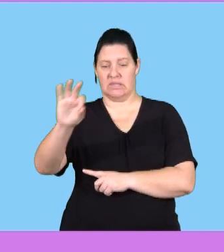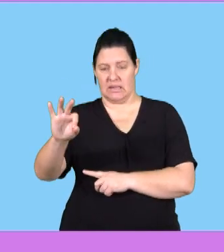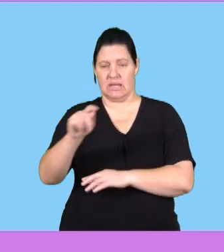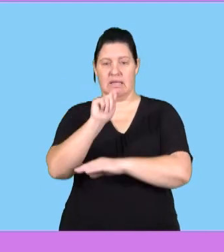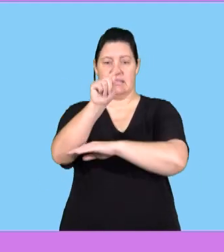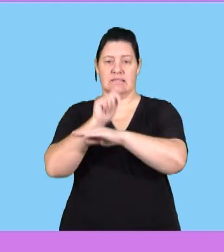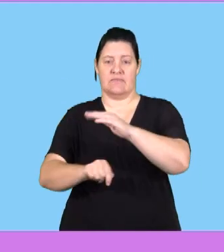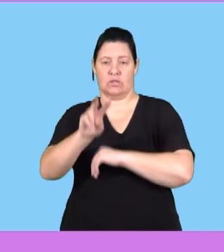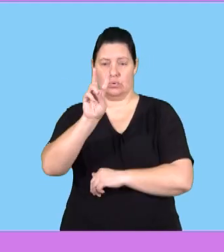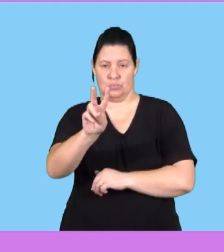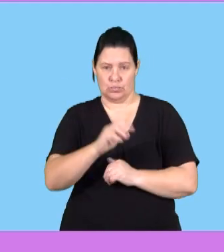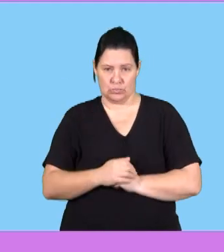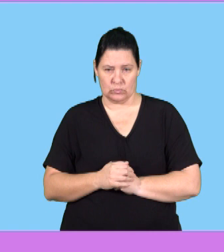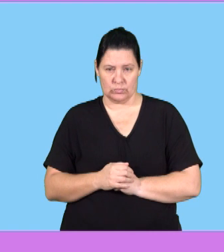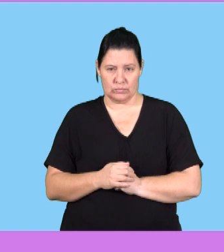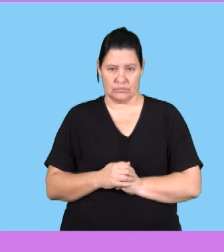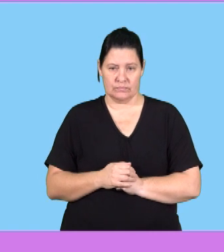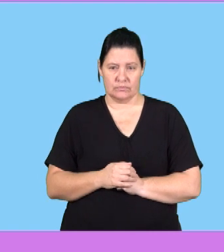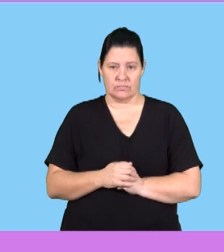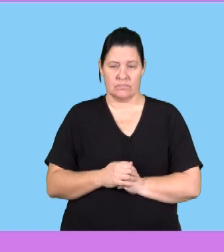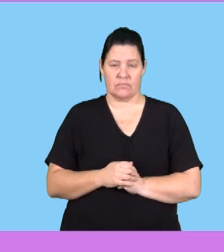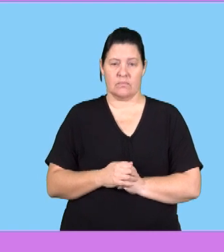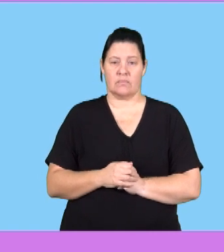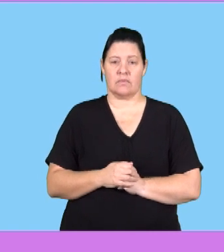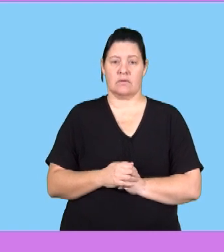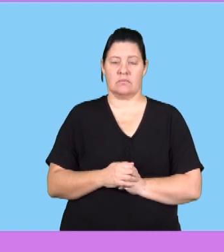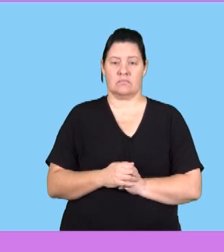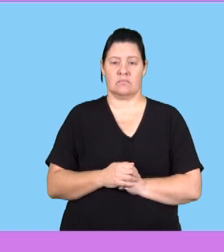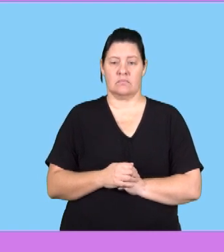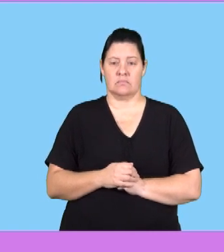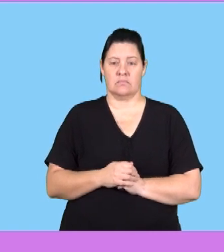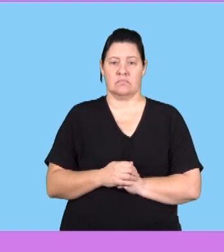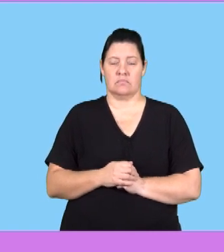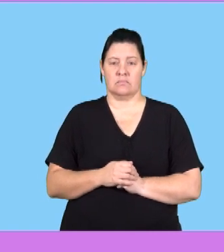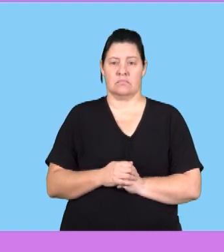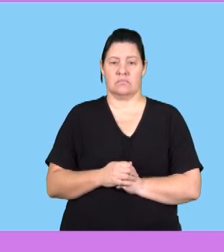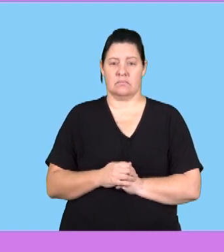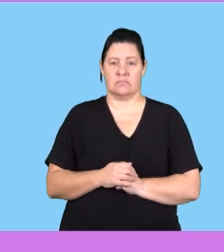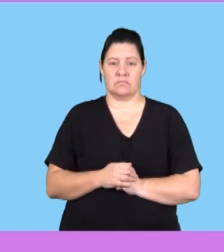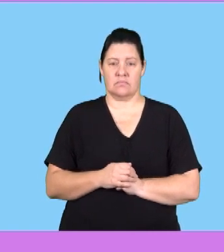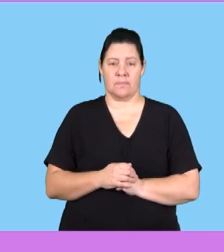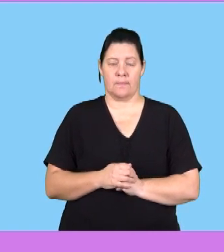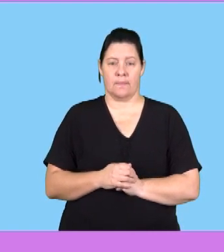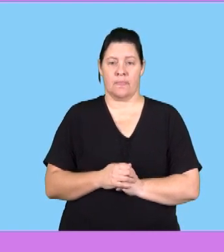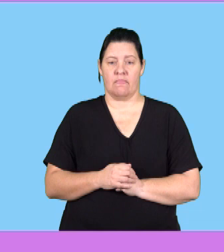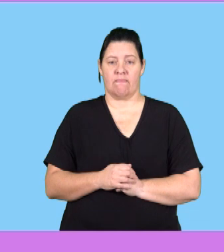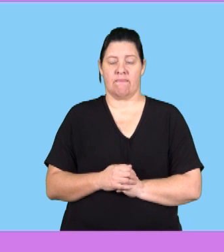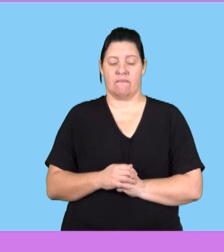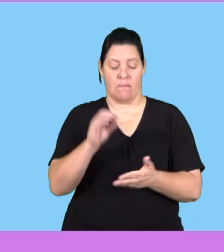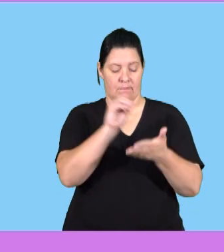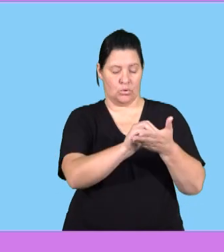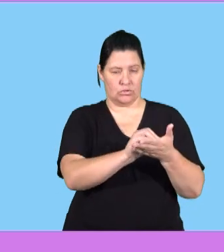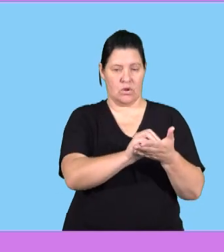plus 123 divided by 2. So 111 or 111 plus